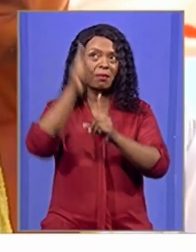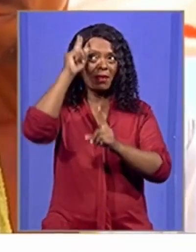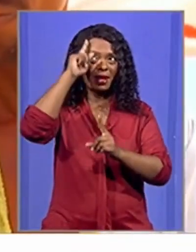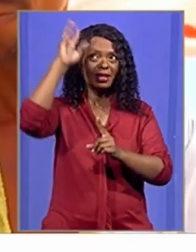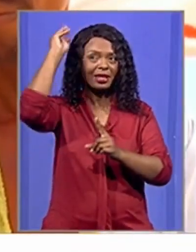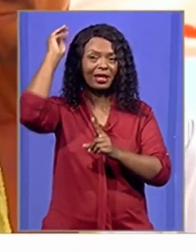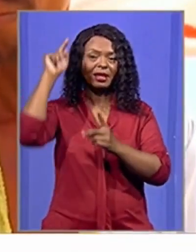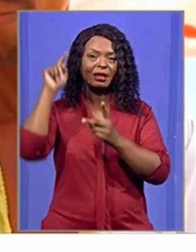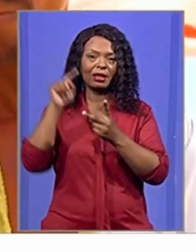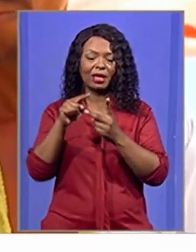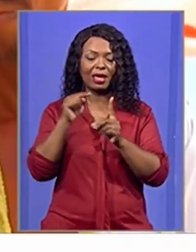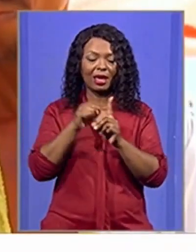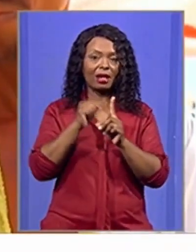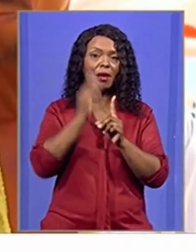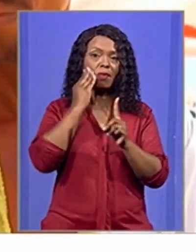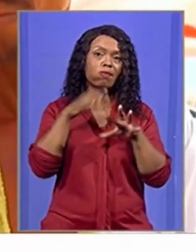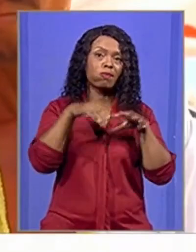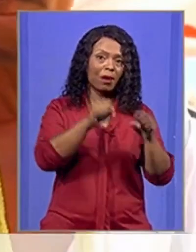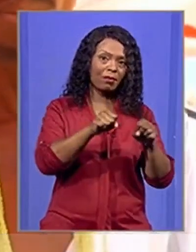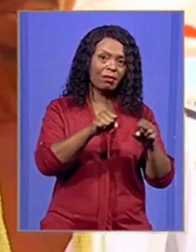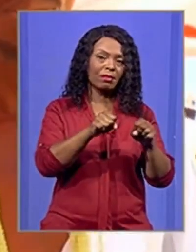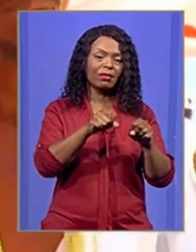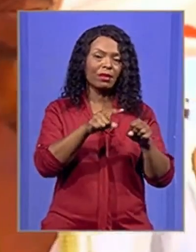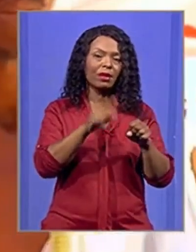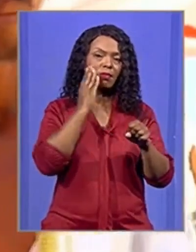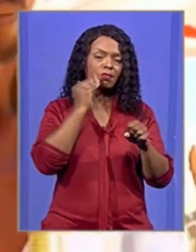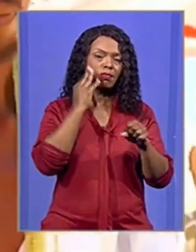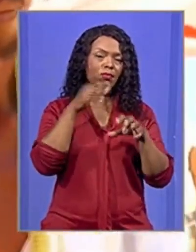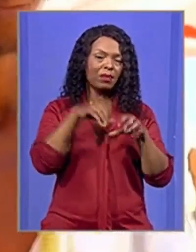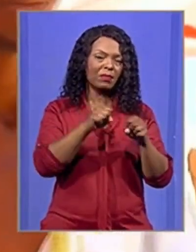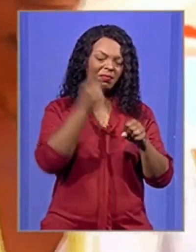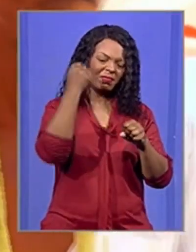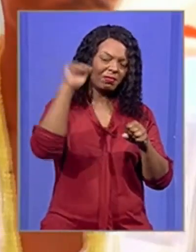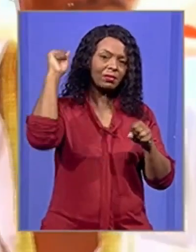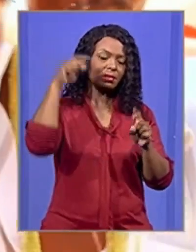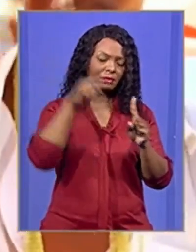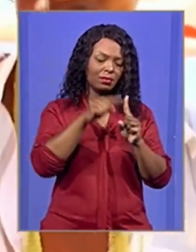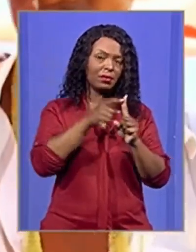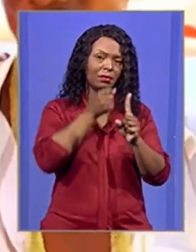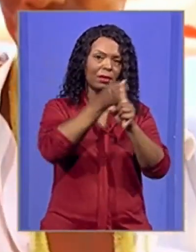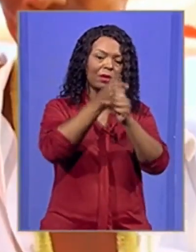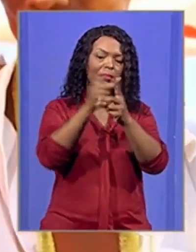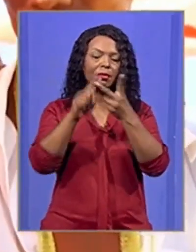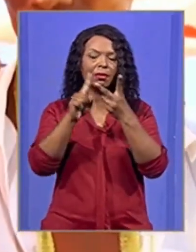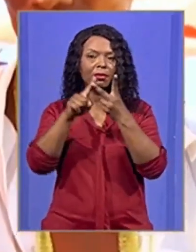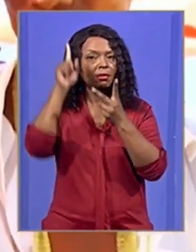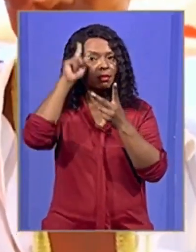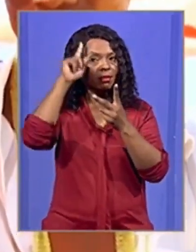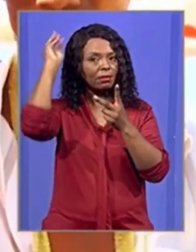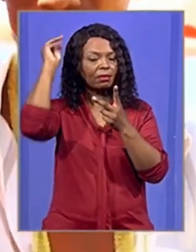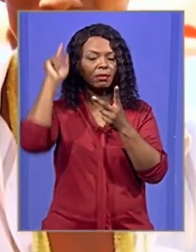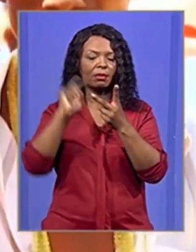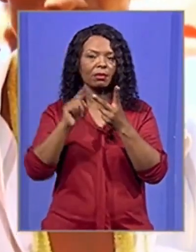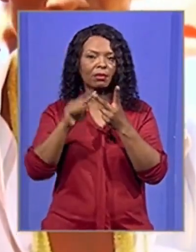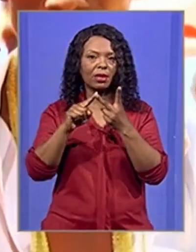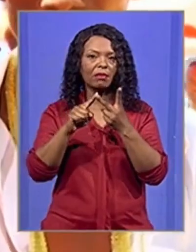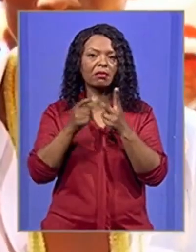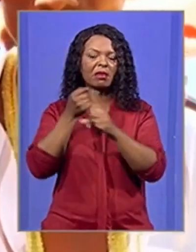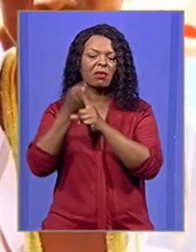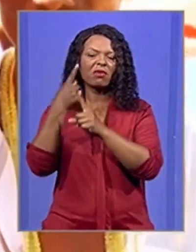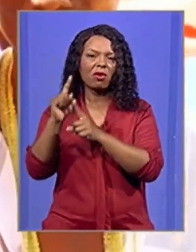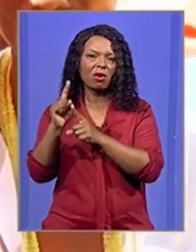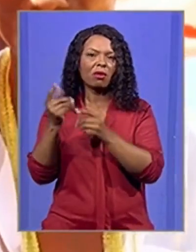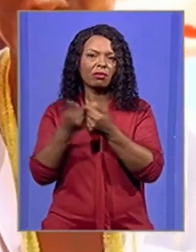lwantšhitše apartheid, but ba swana in the sense that ne ba believe gore a white man is an